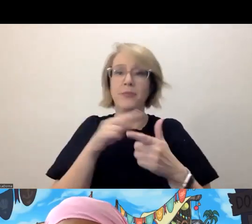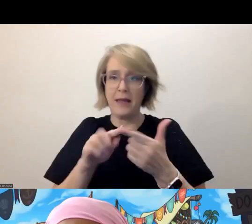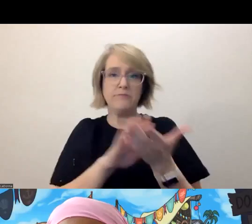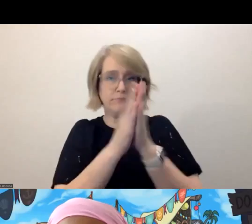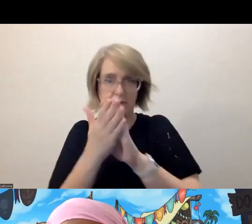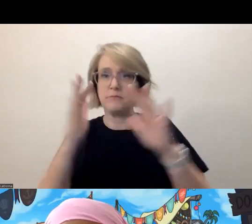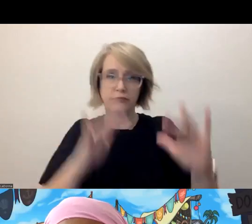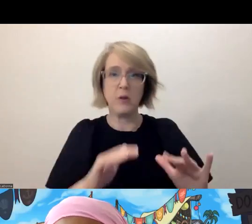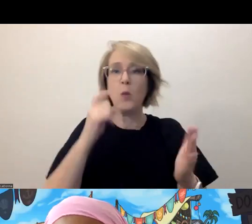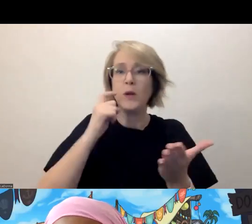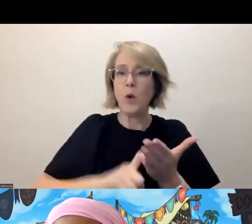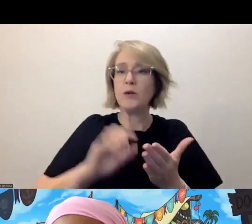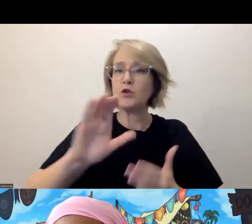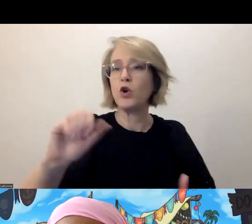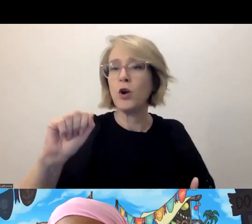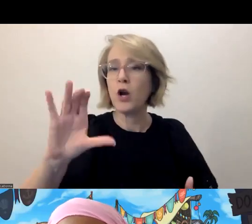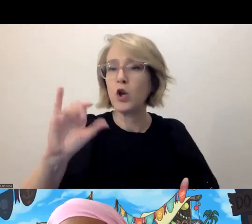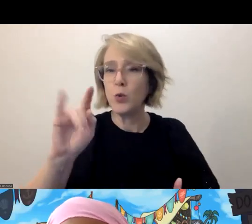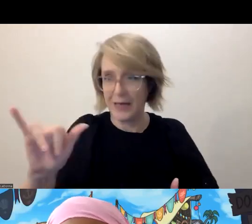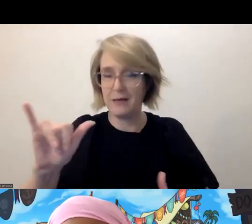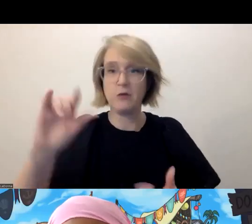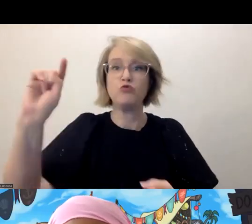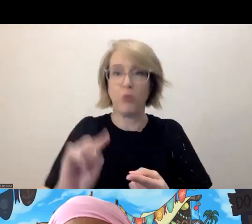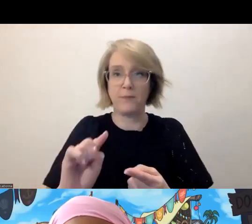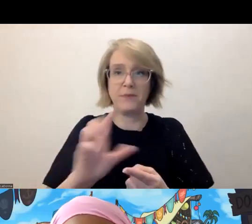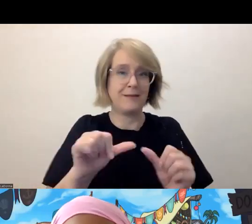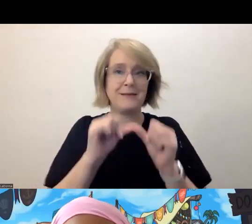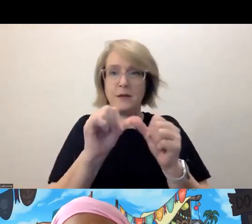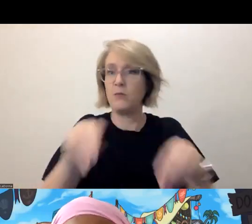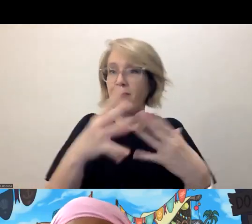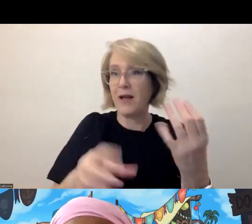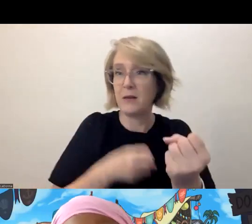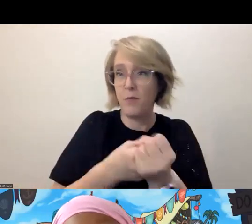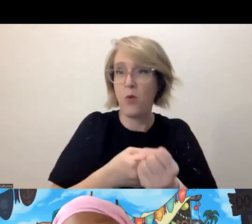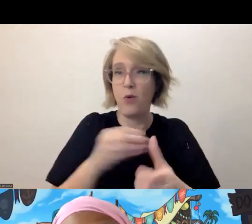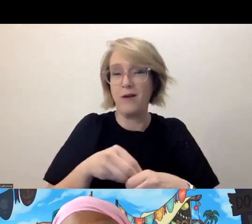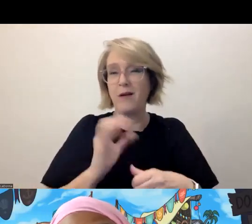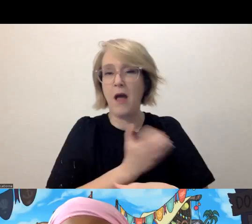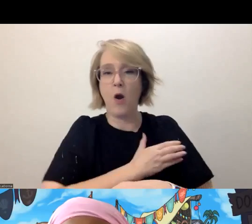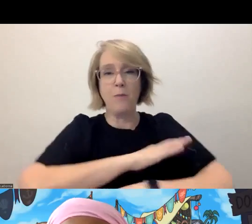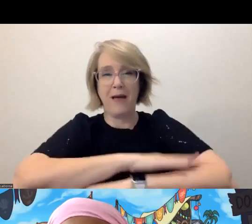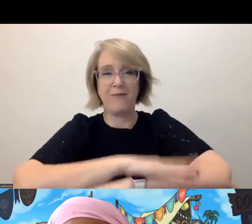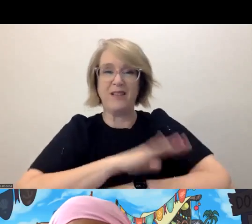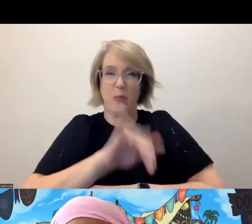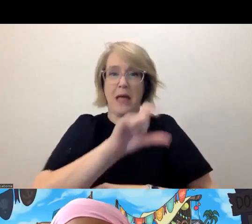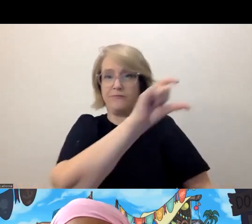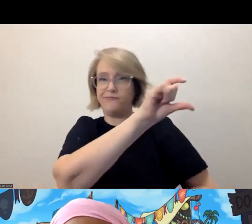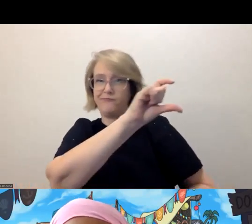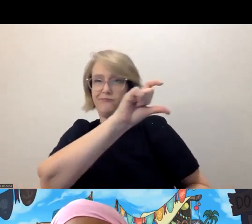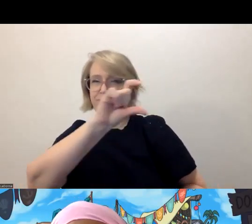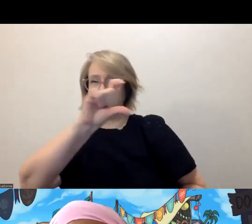drop in acuity and continue to provide support within our platform. So it gives you an example of what this looks like from a